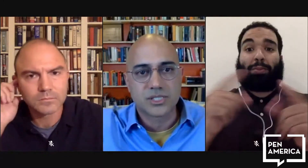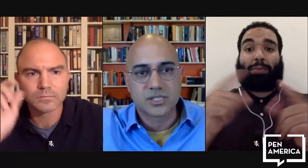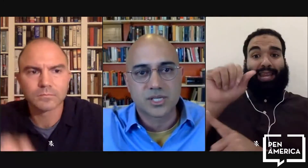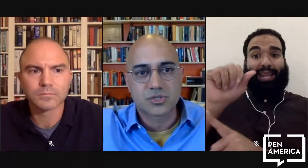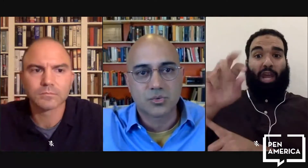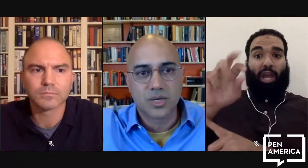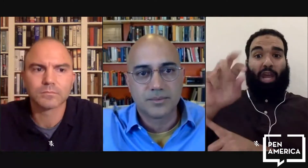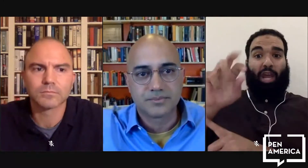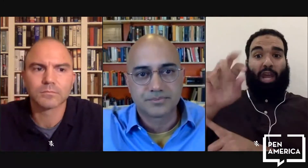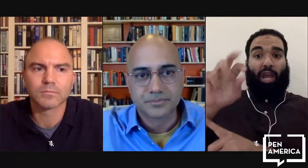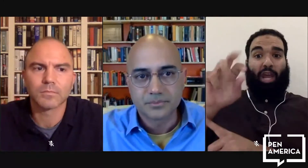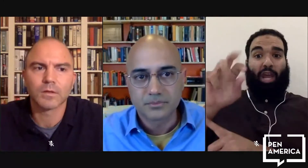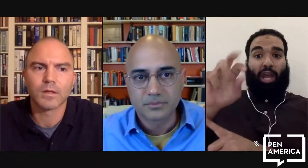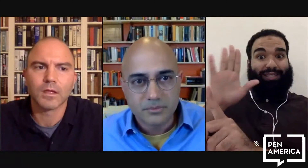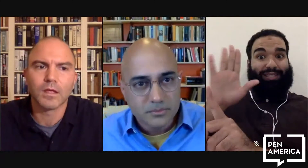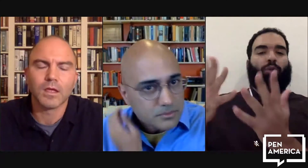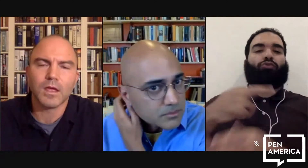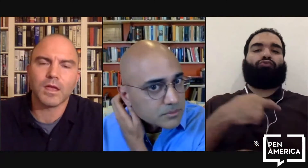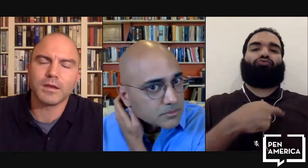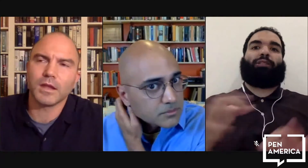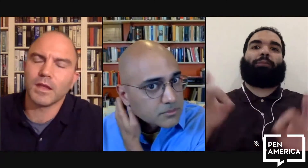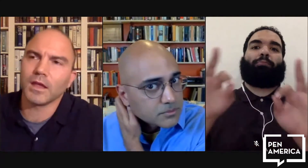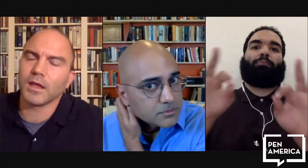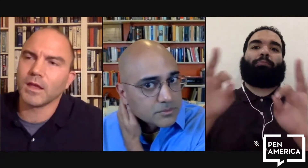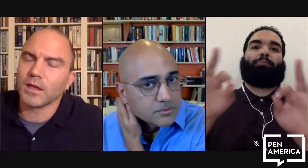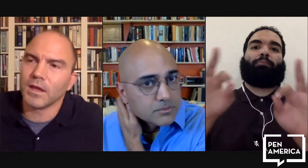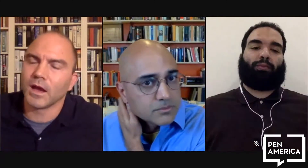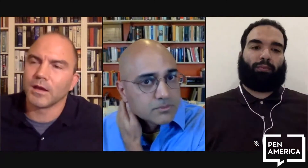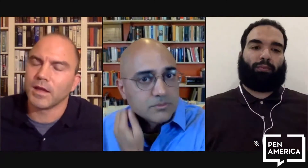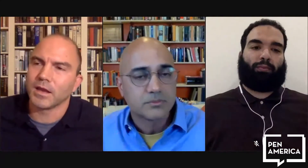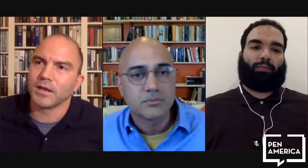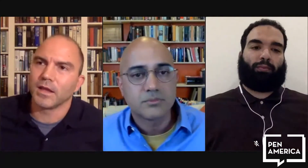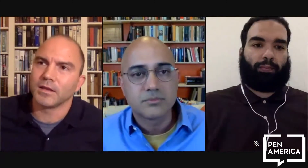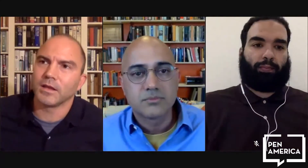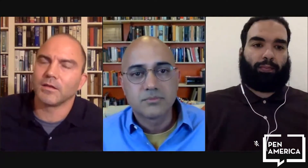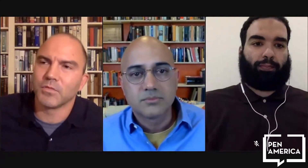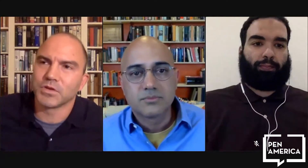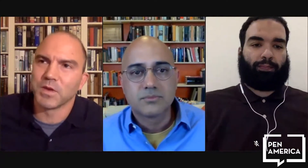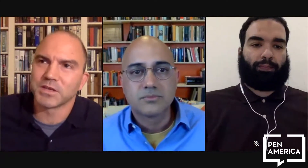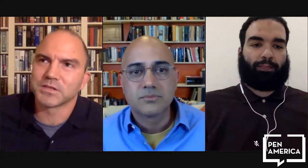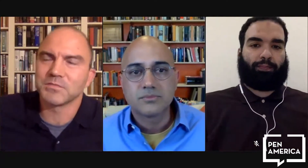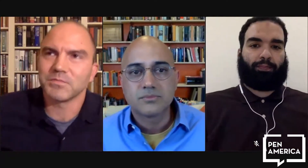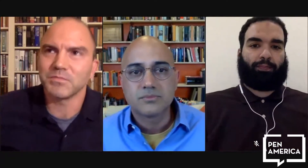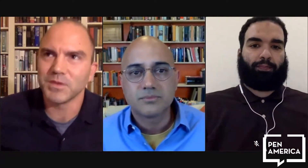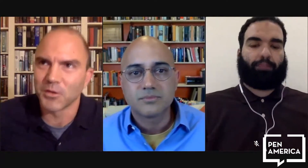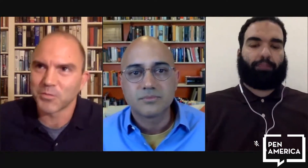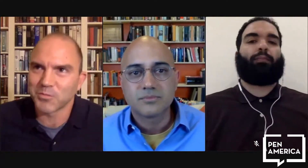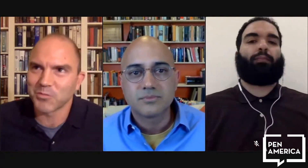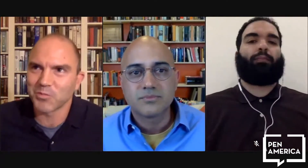central one. And it which makes